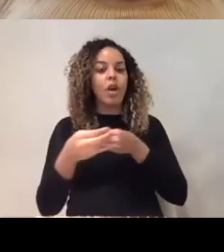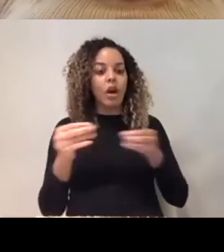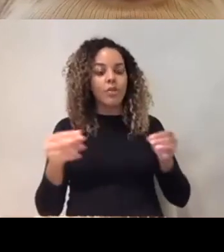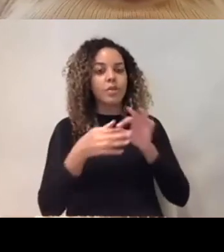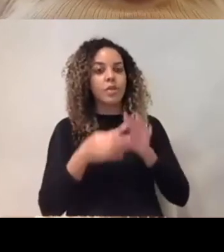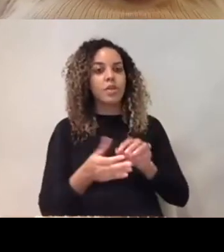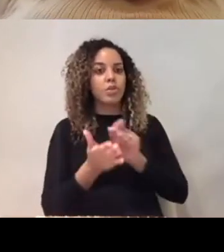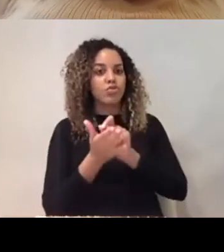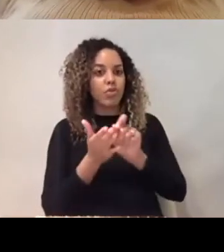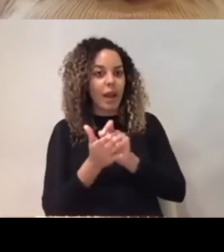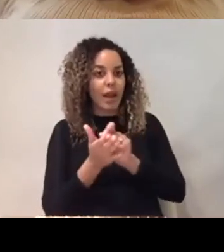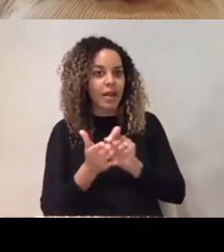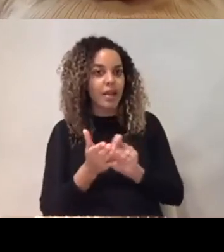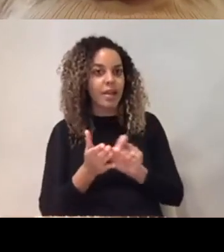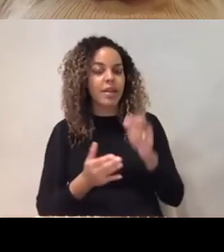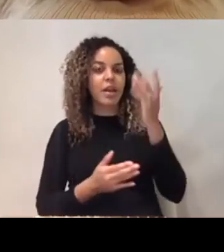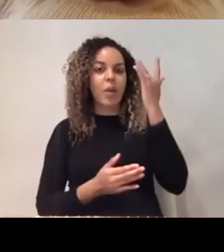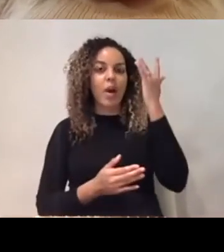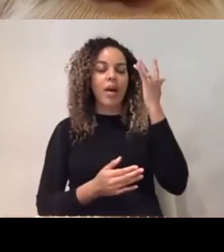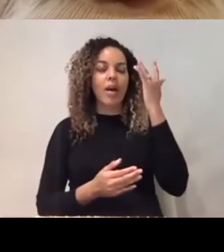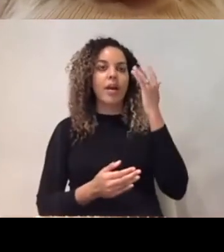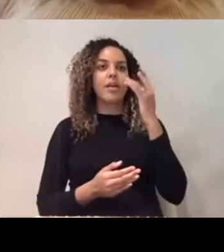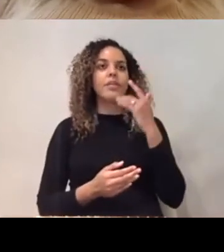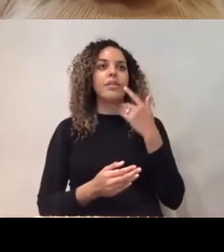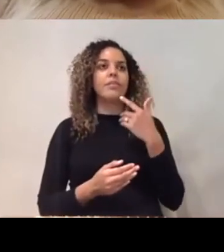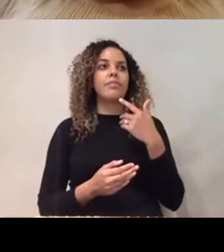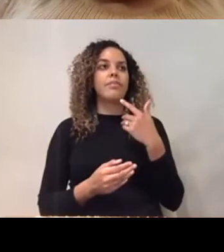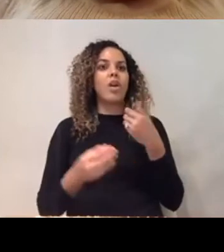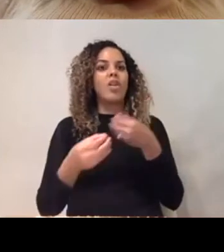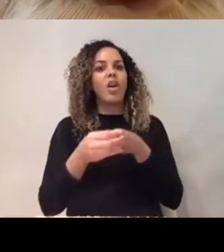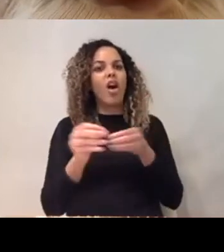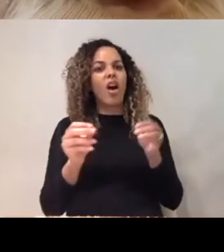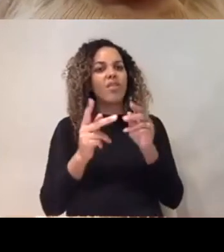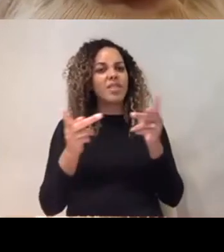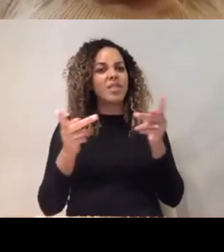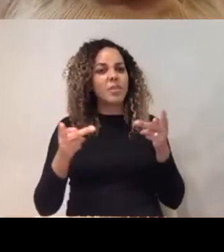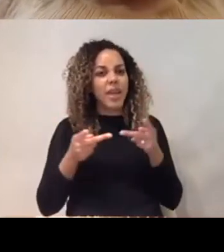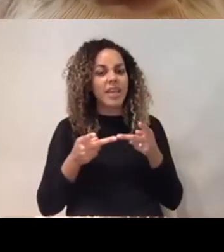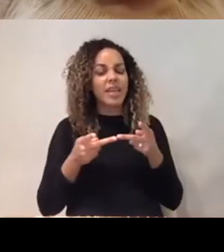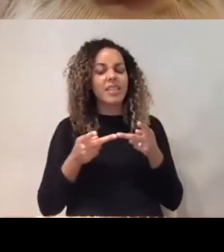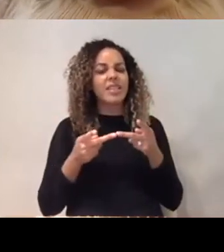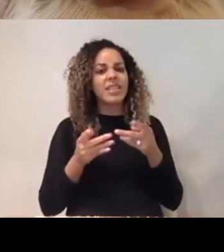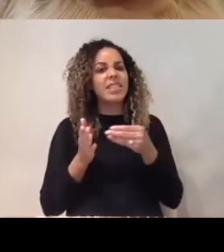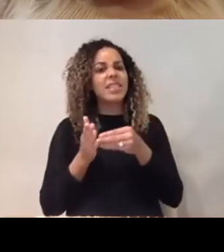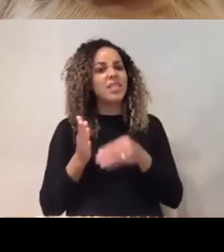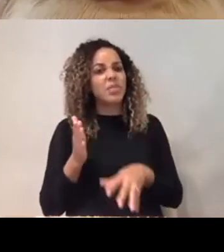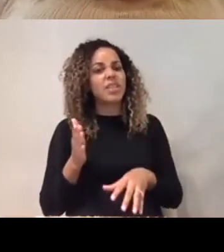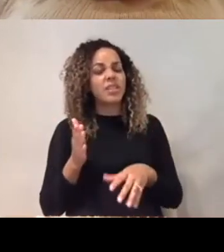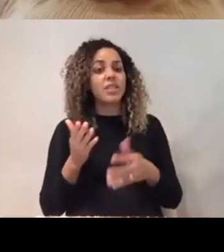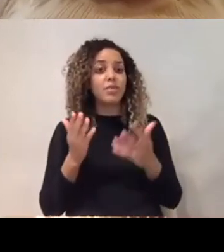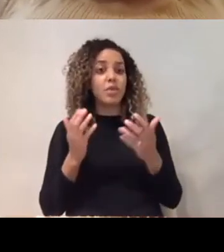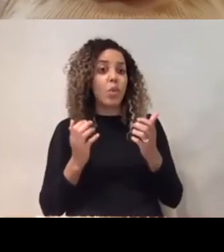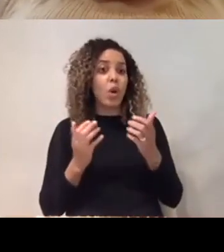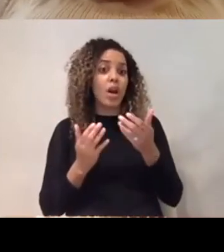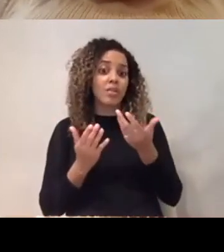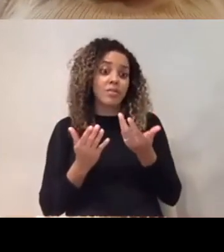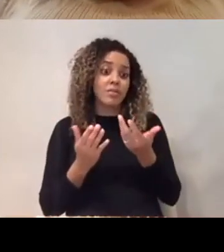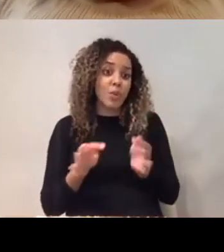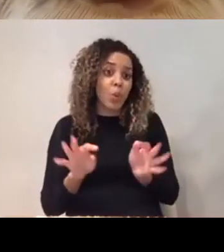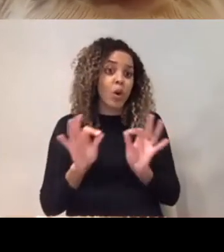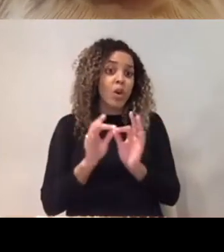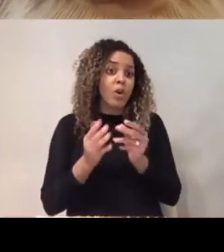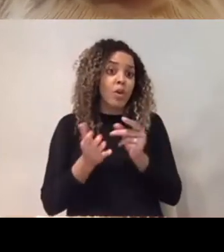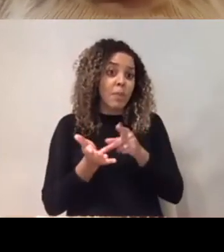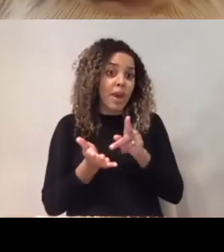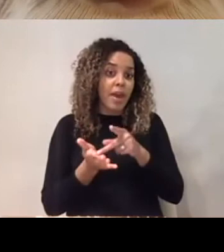you know, corporate office space being so expensive and you want that return on investment, but there's also this valid belief that you're